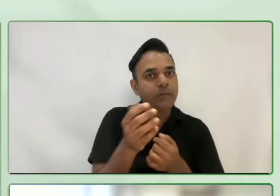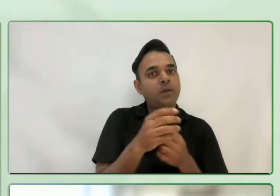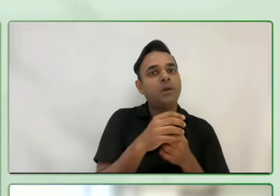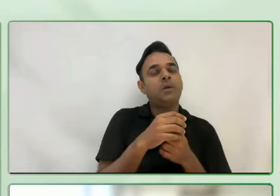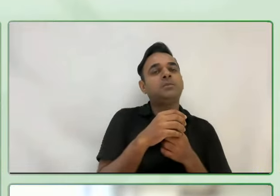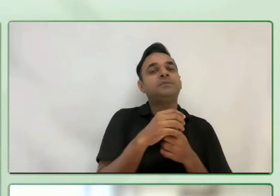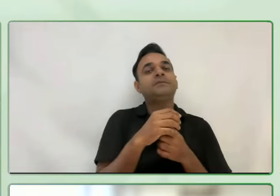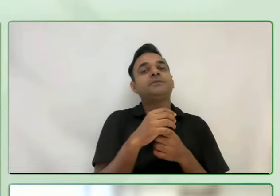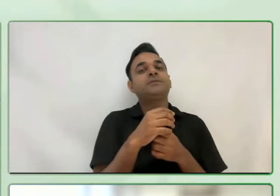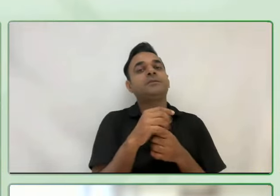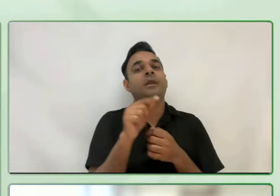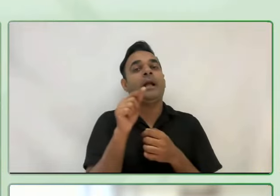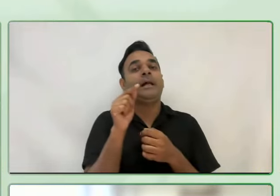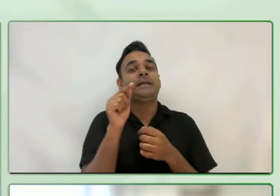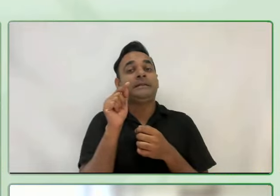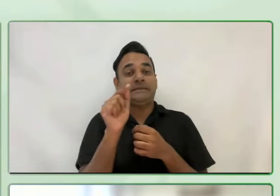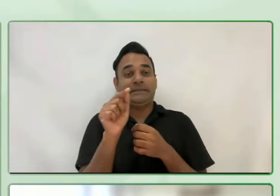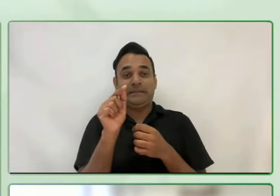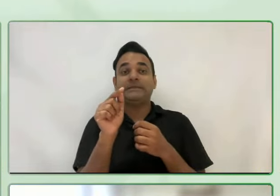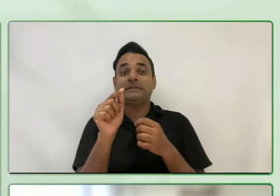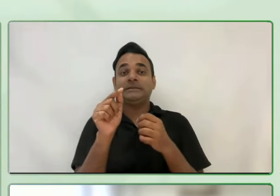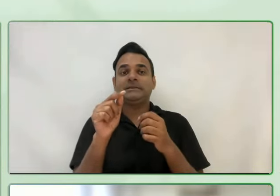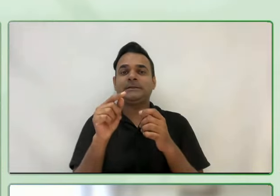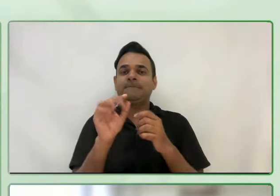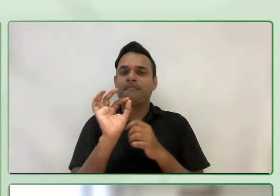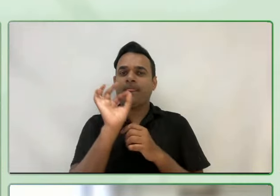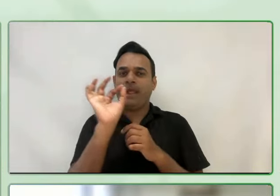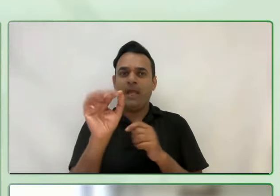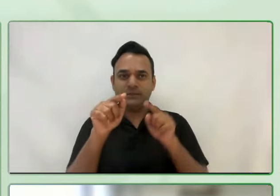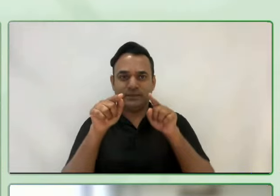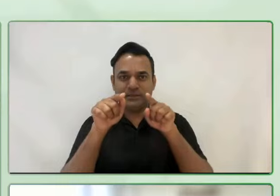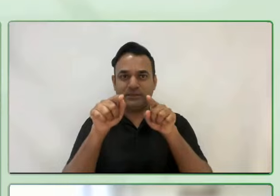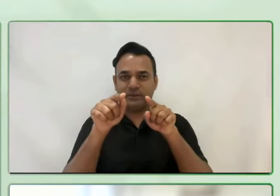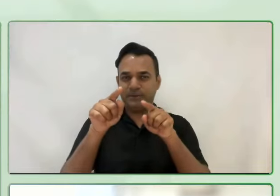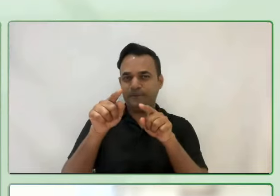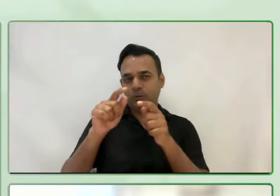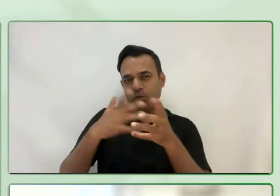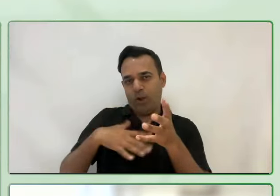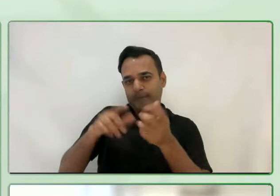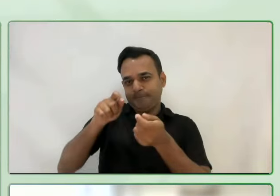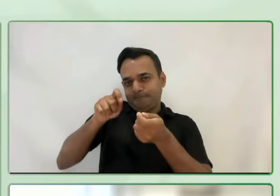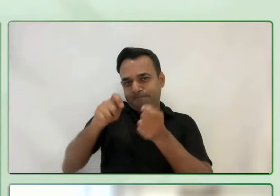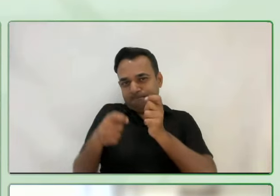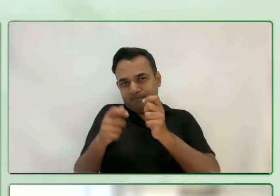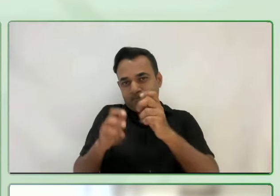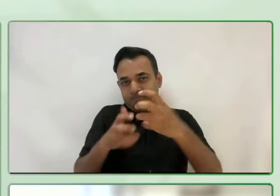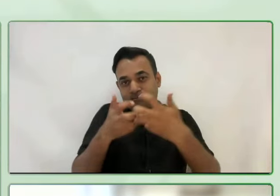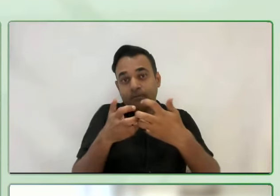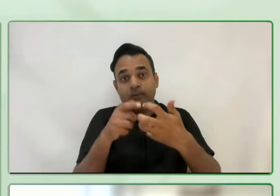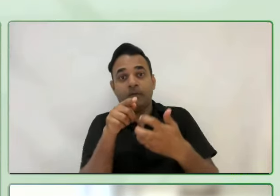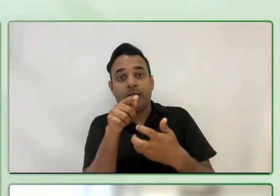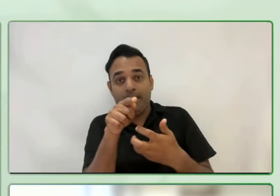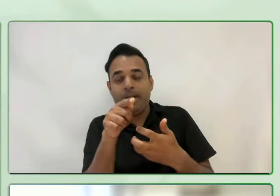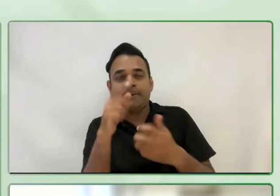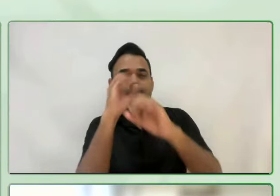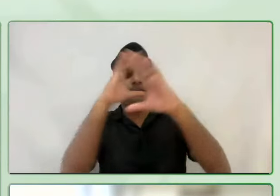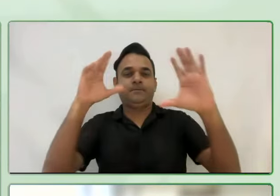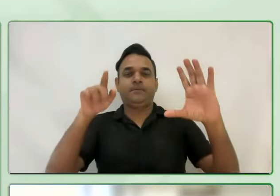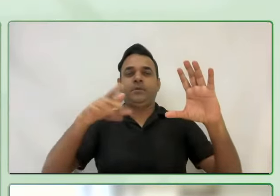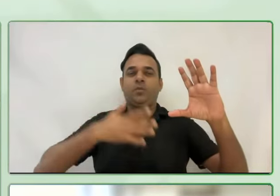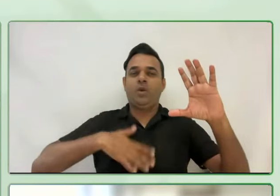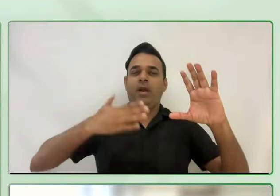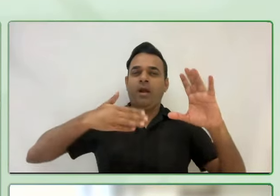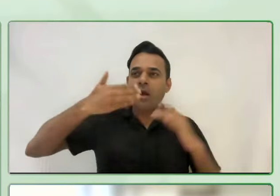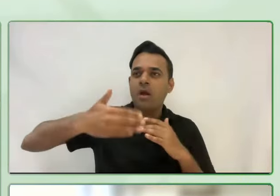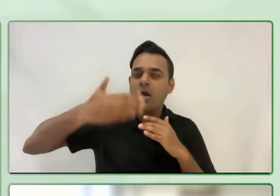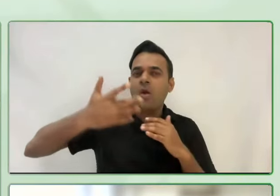that request in, except people that need a left-handed mouse. So for me, the trust and allowing people to ask for